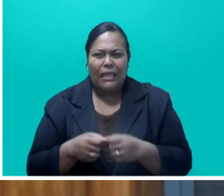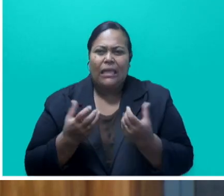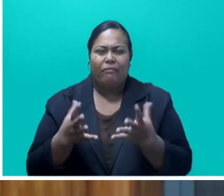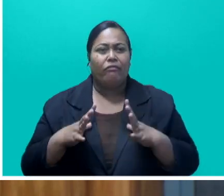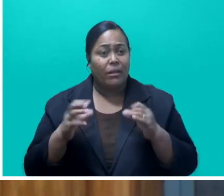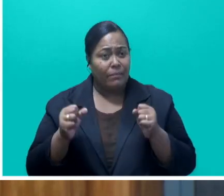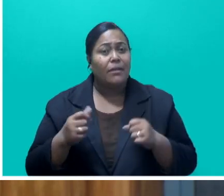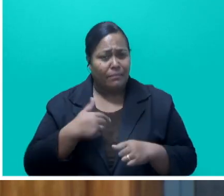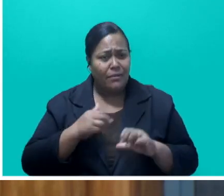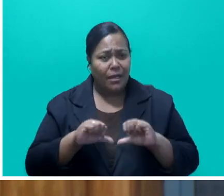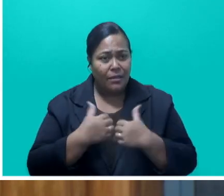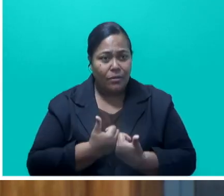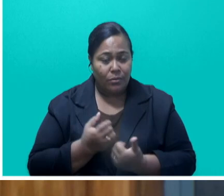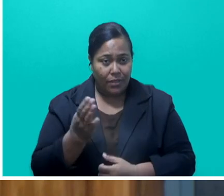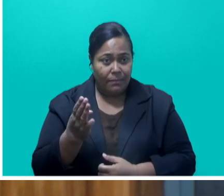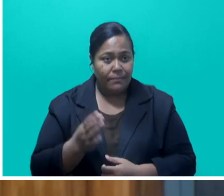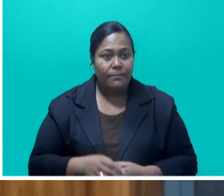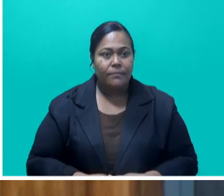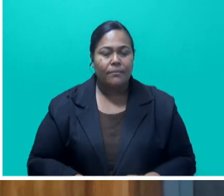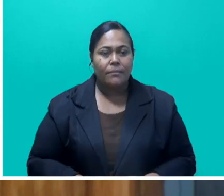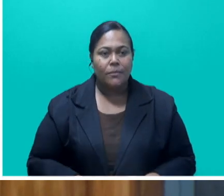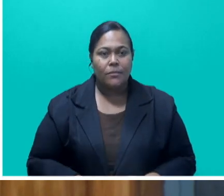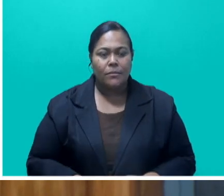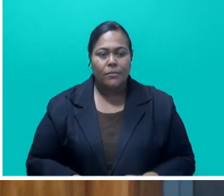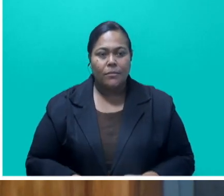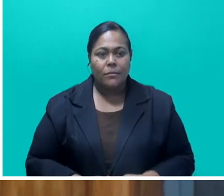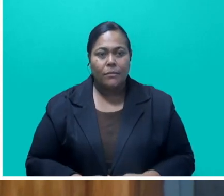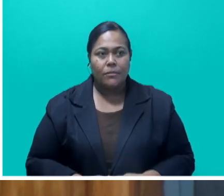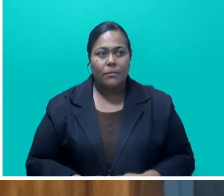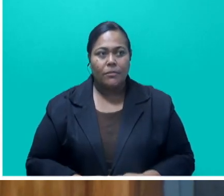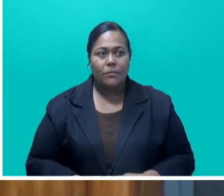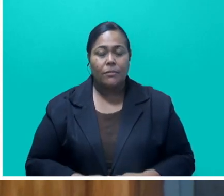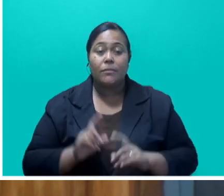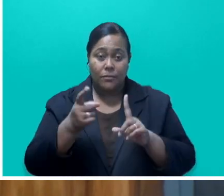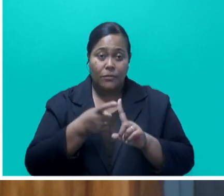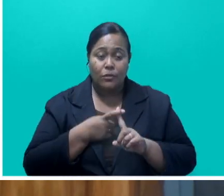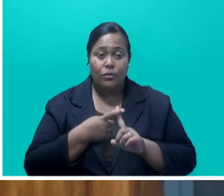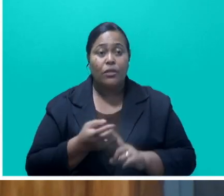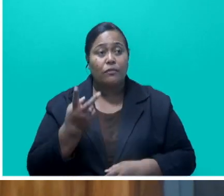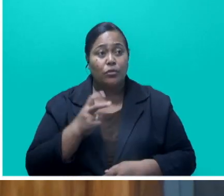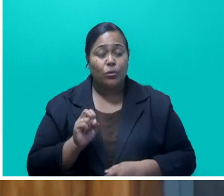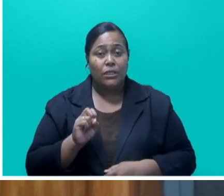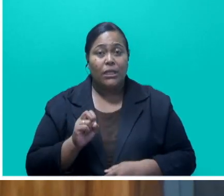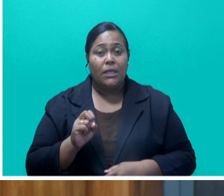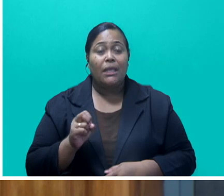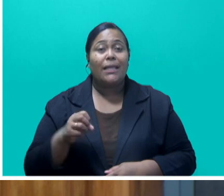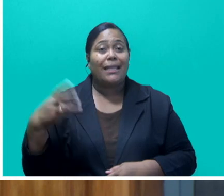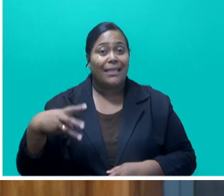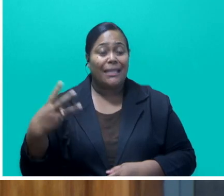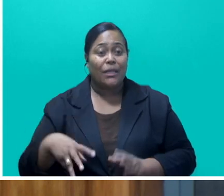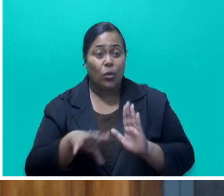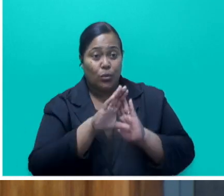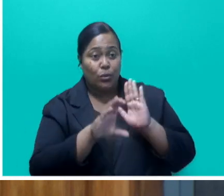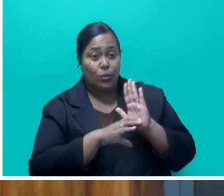I certainly agree with him. Mr. Speaker, sir, with the adoption of the 2013 Constitution,